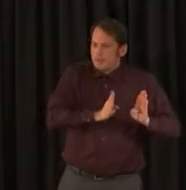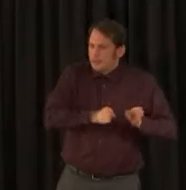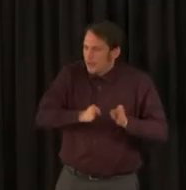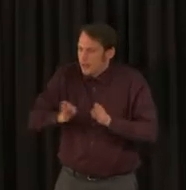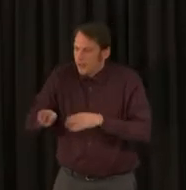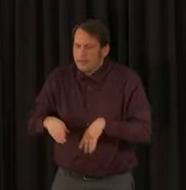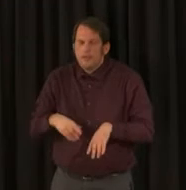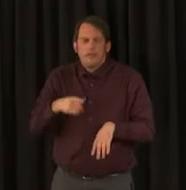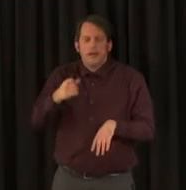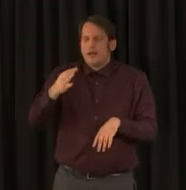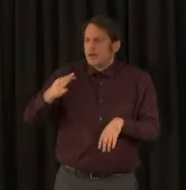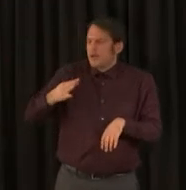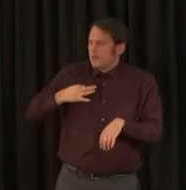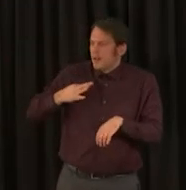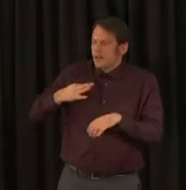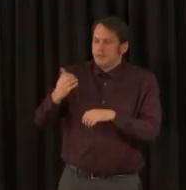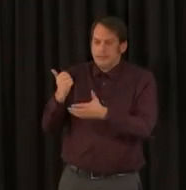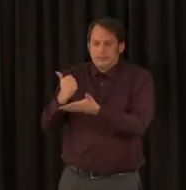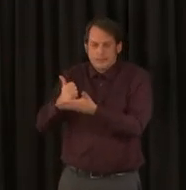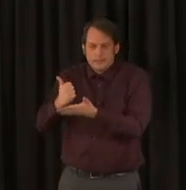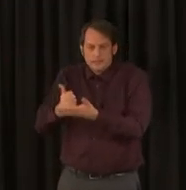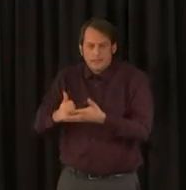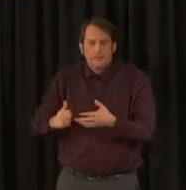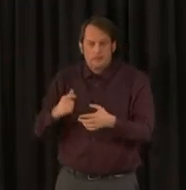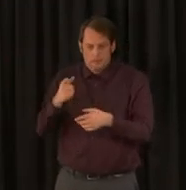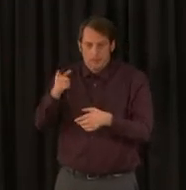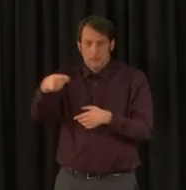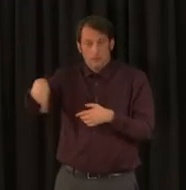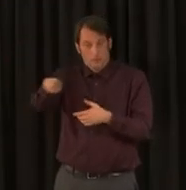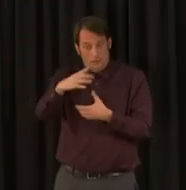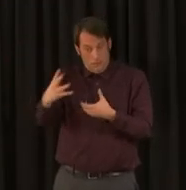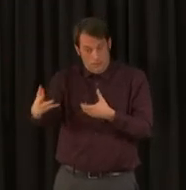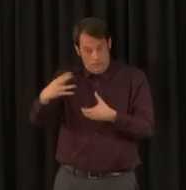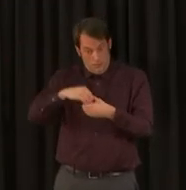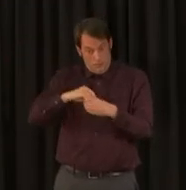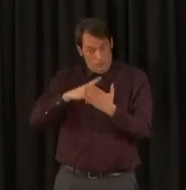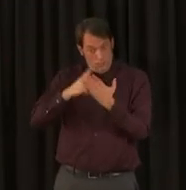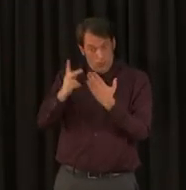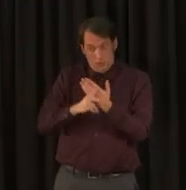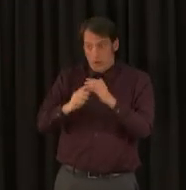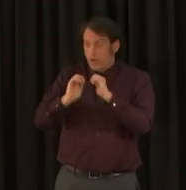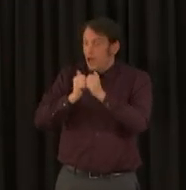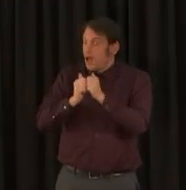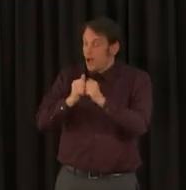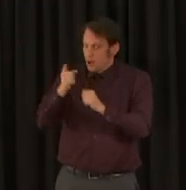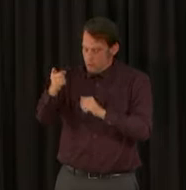application assistance. So to participate in this program, please email